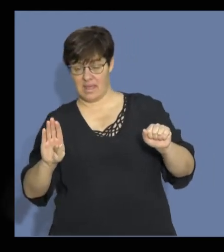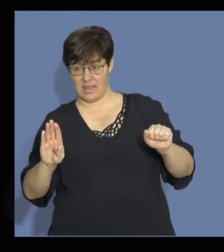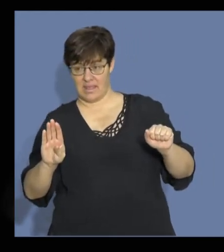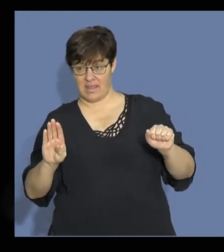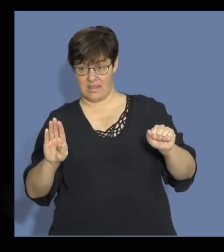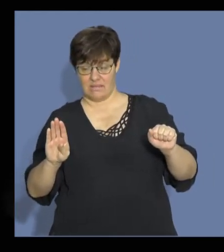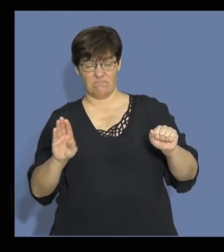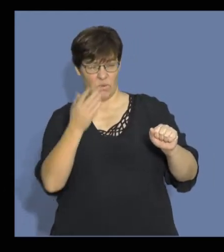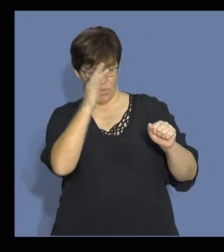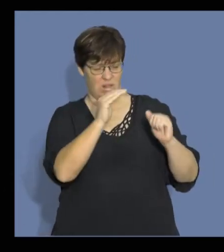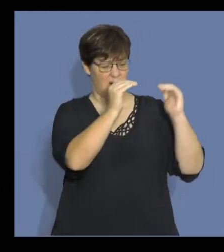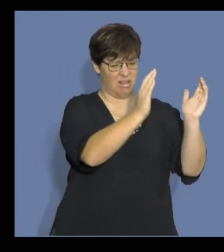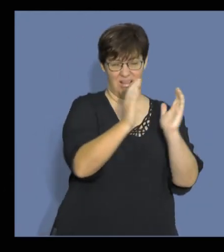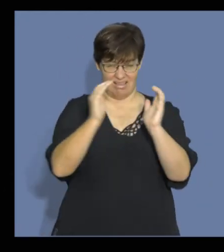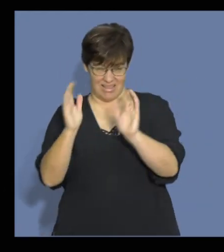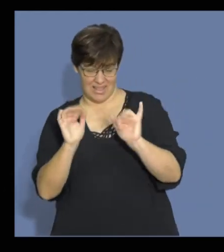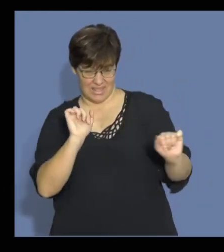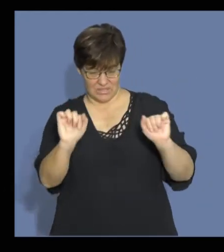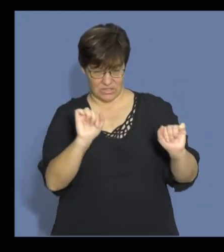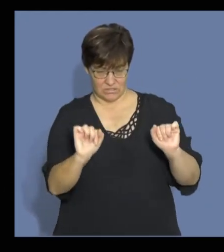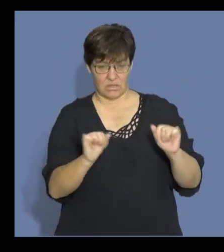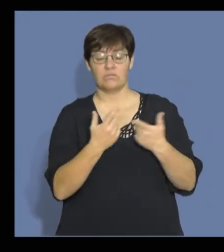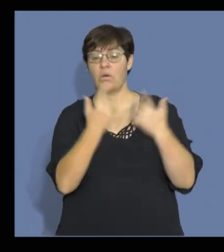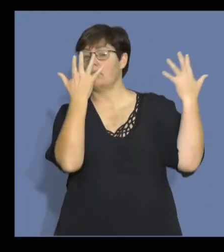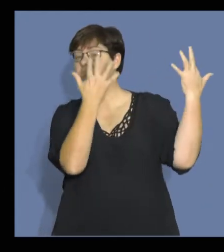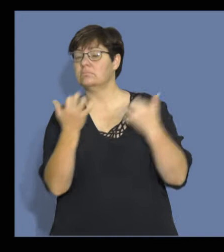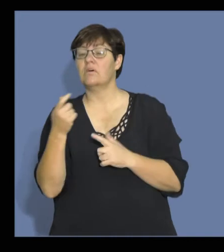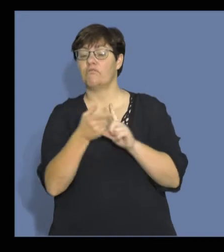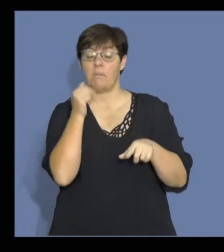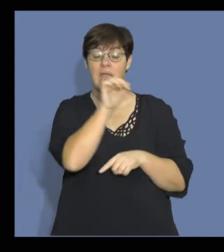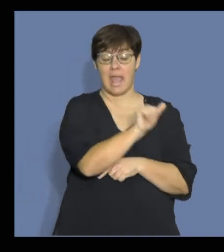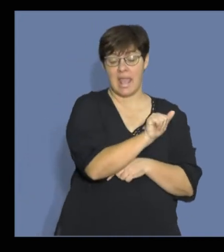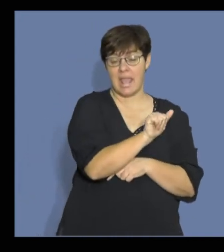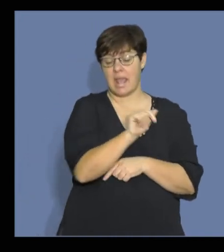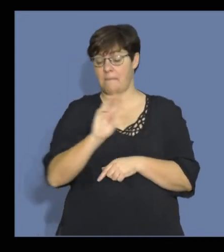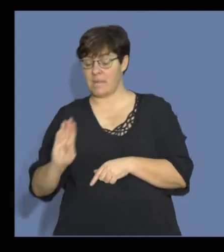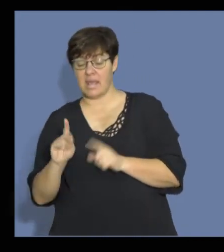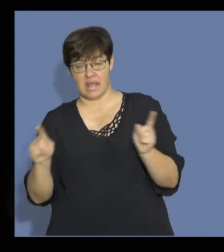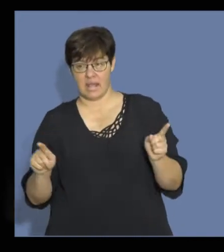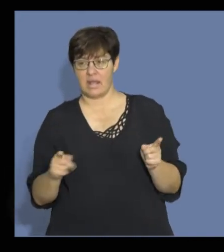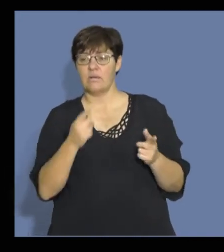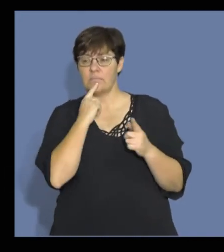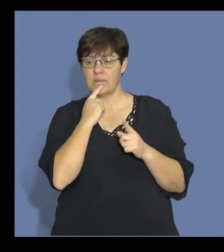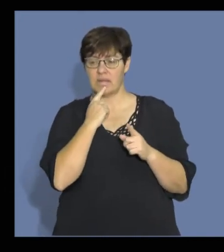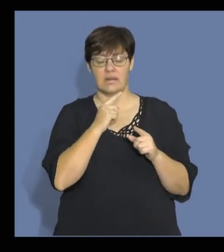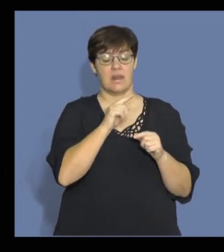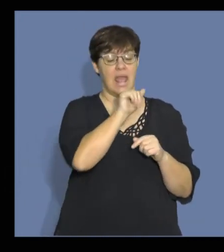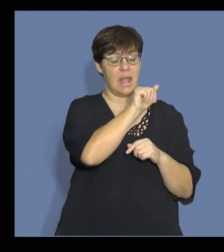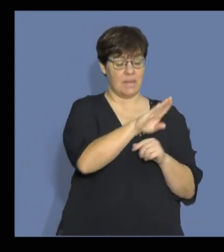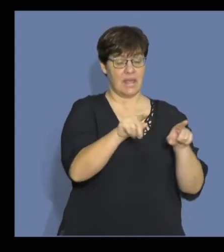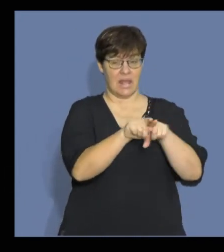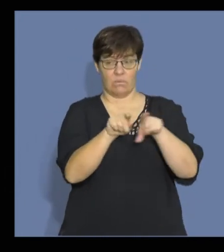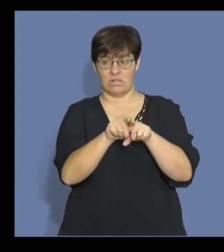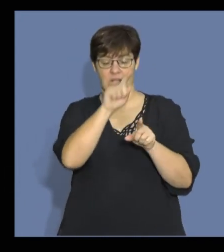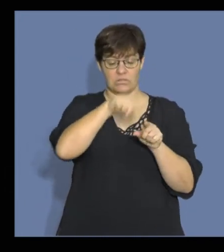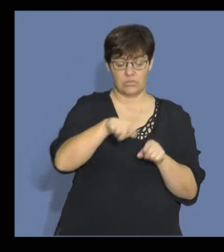B, the formula that I'm going to be using to calculate the distance from A to B is going to be the square root.